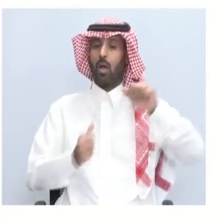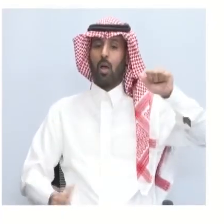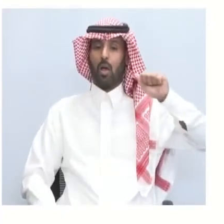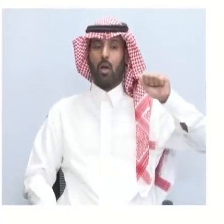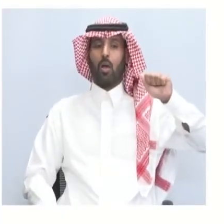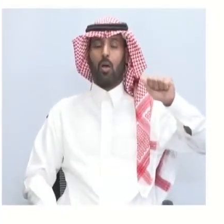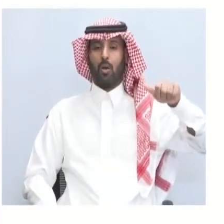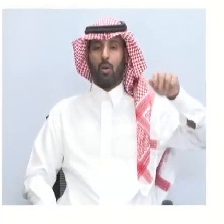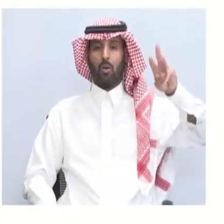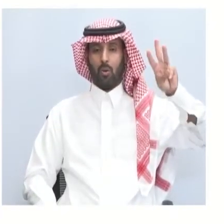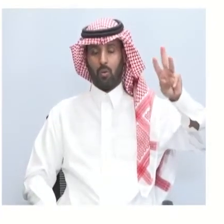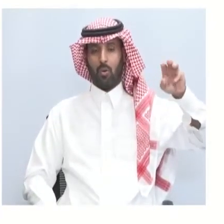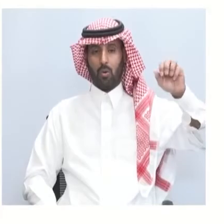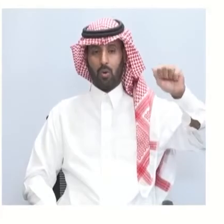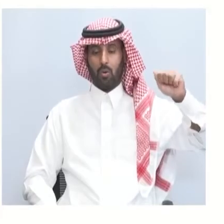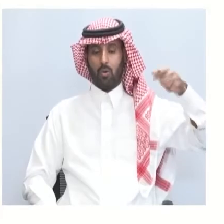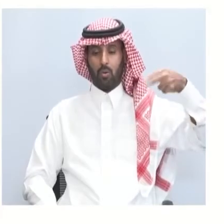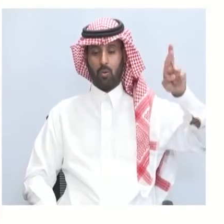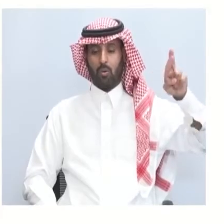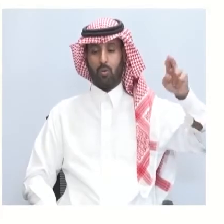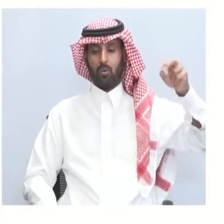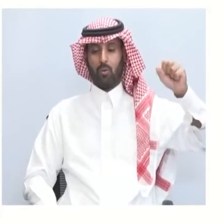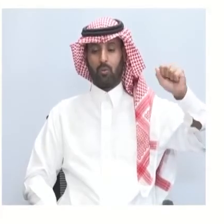win at the end of a quiz show.